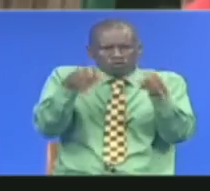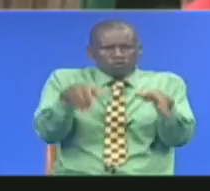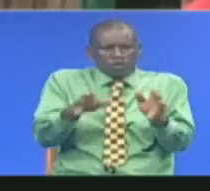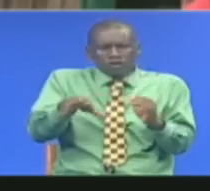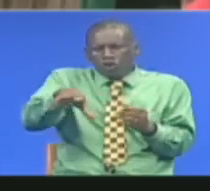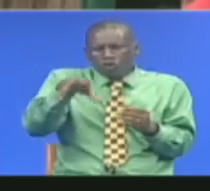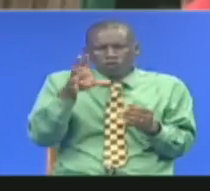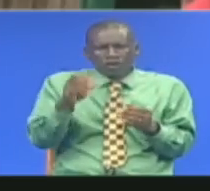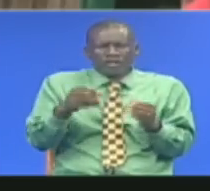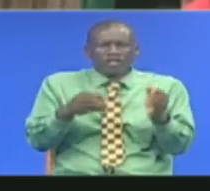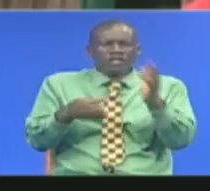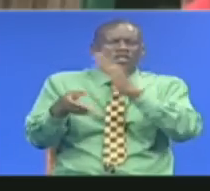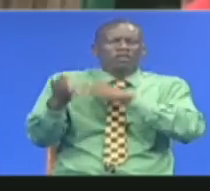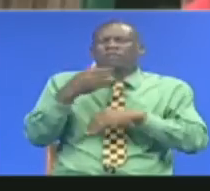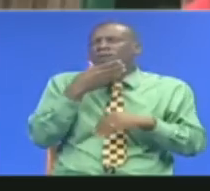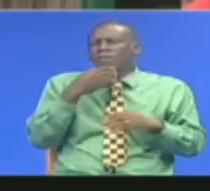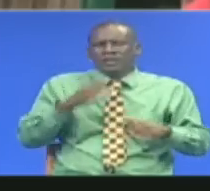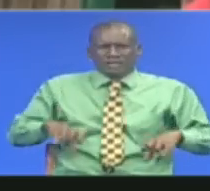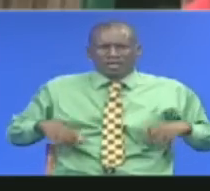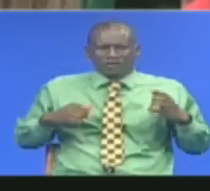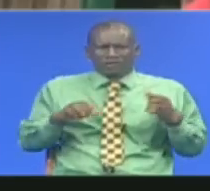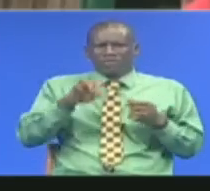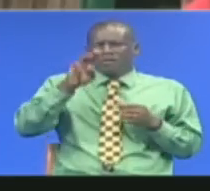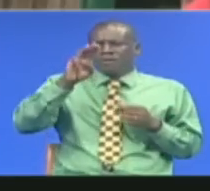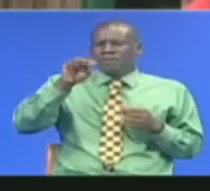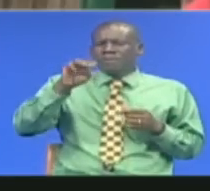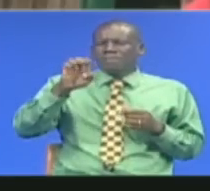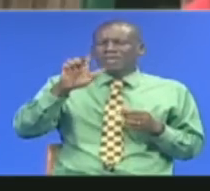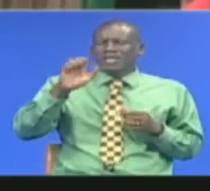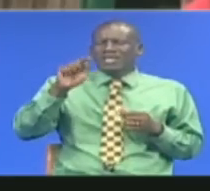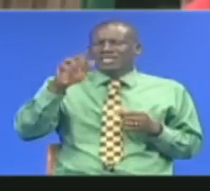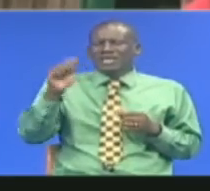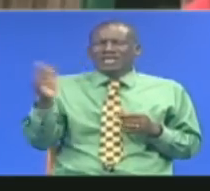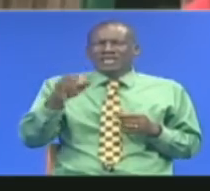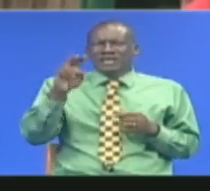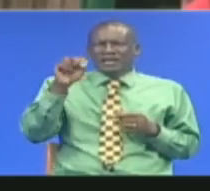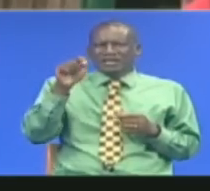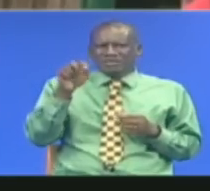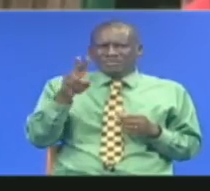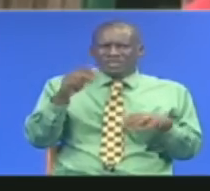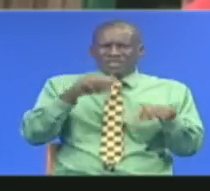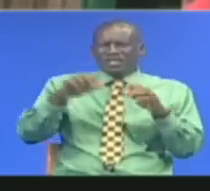discovery of the early man's life? Melita Oletenges, NTV, in Gatarakwa, Nyeri County.